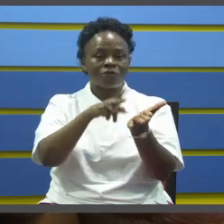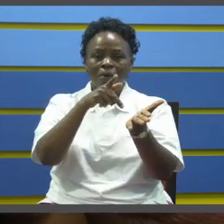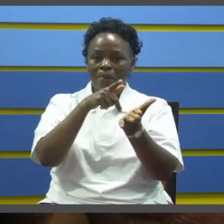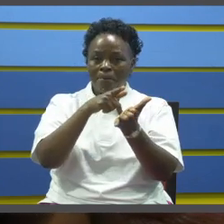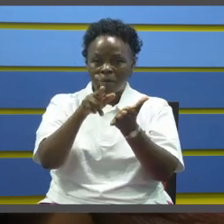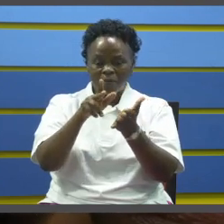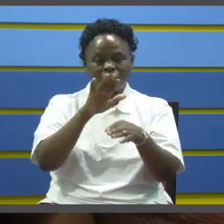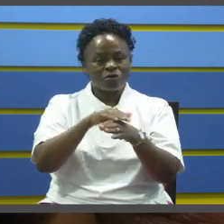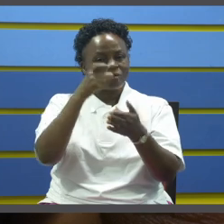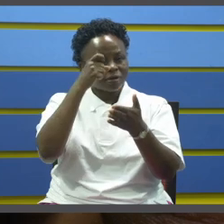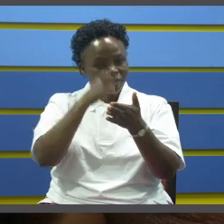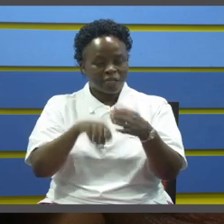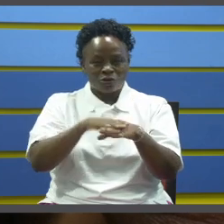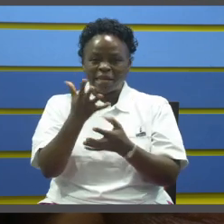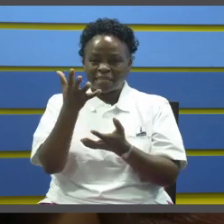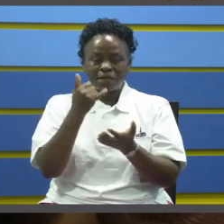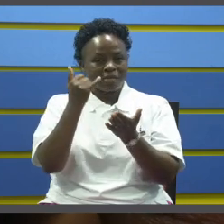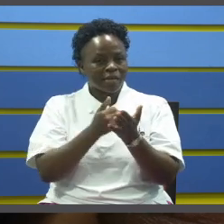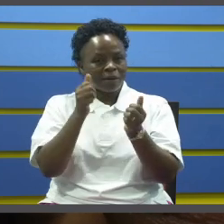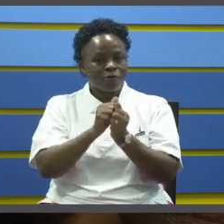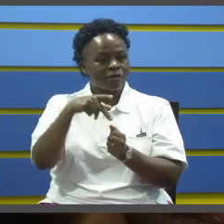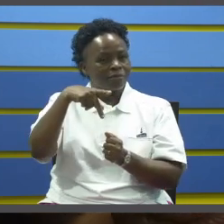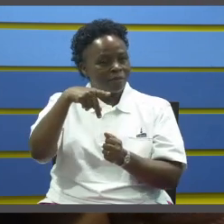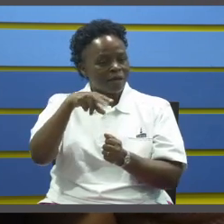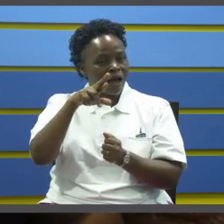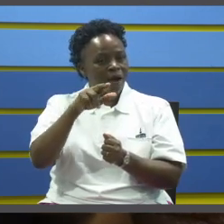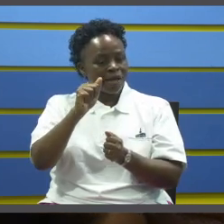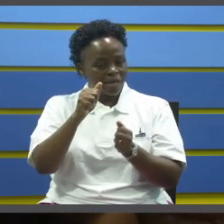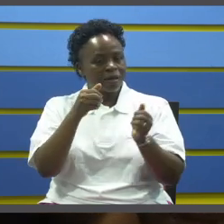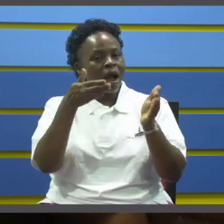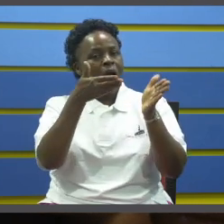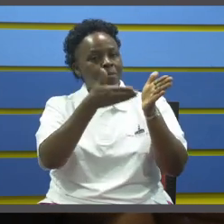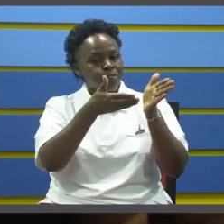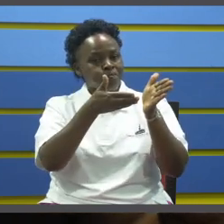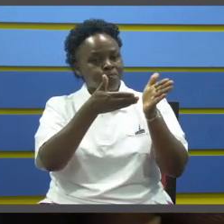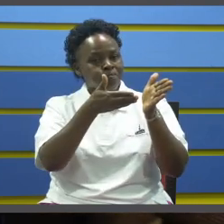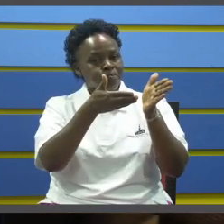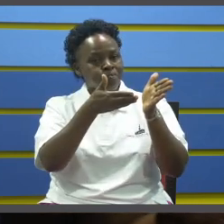payment of presumptive tax with the PRN stated.